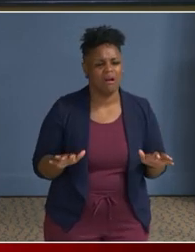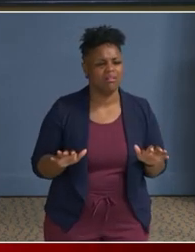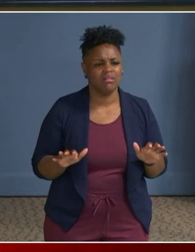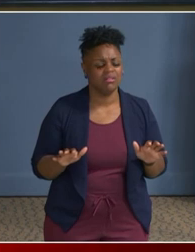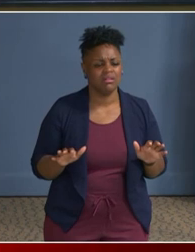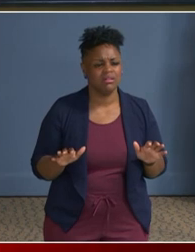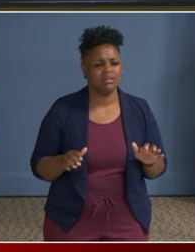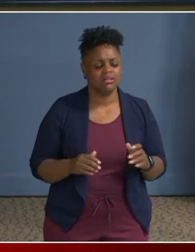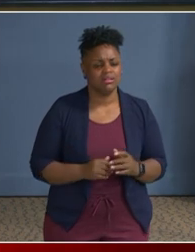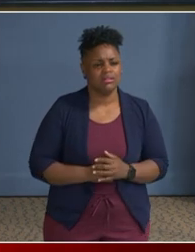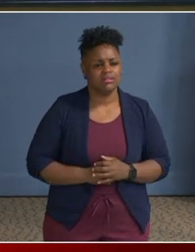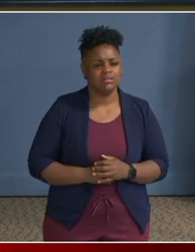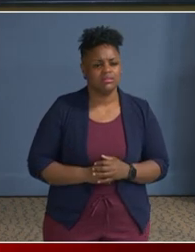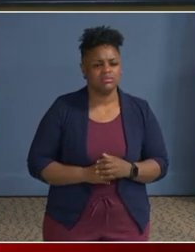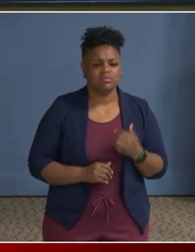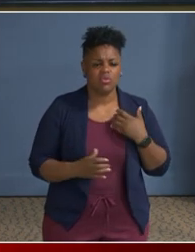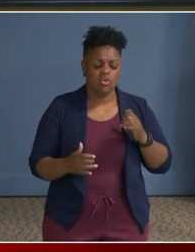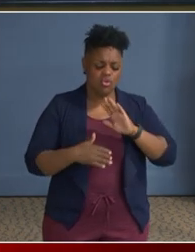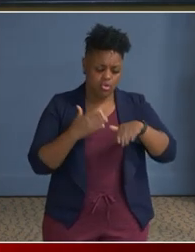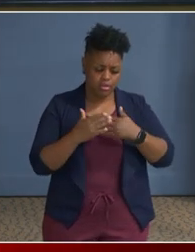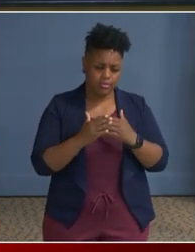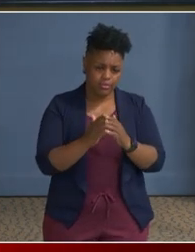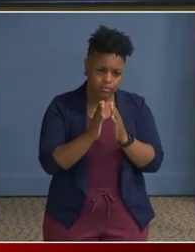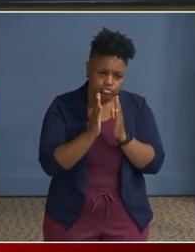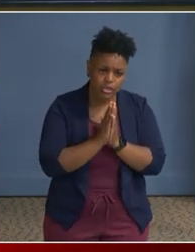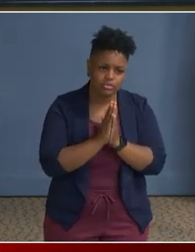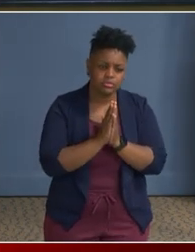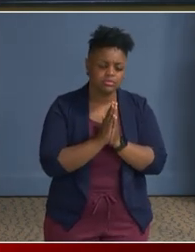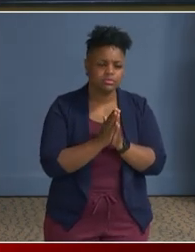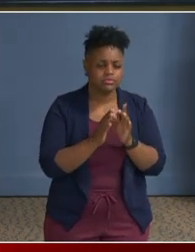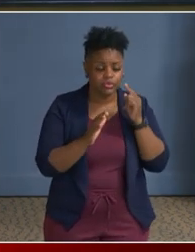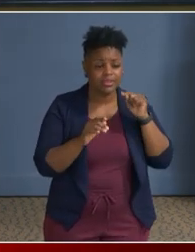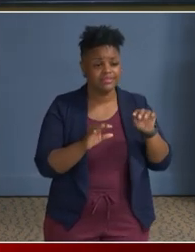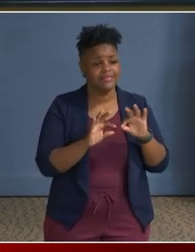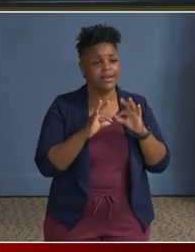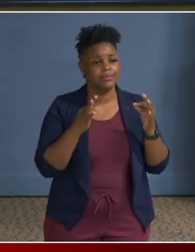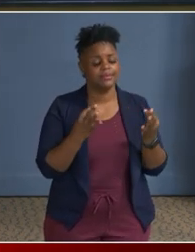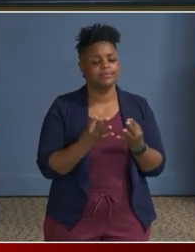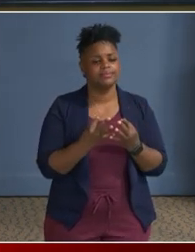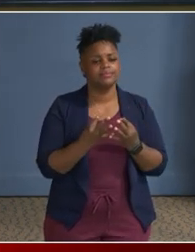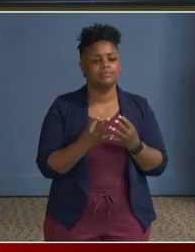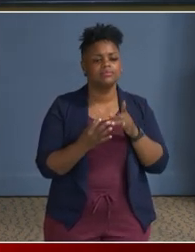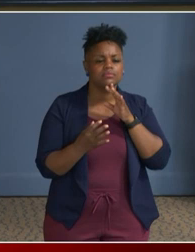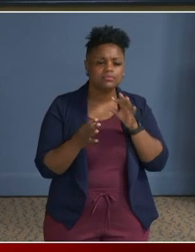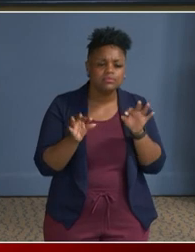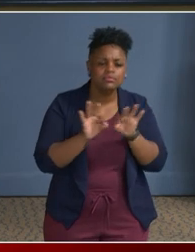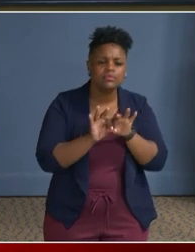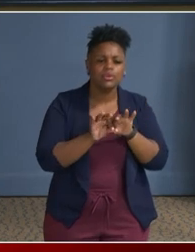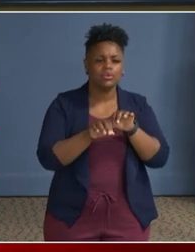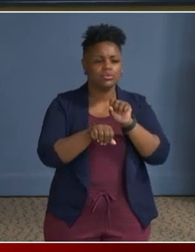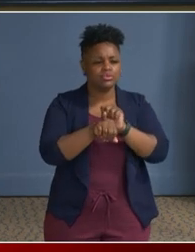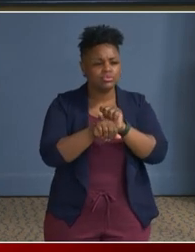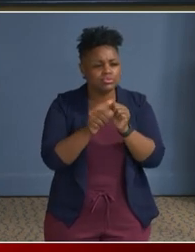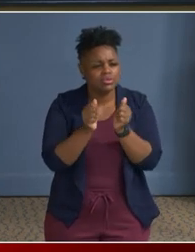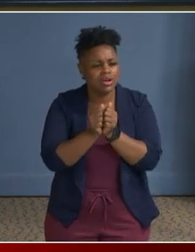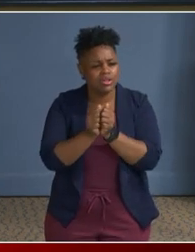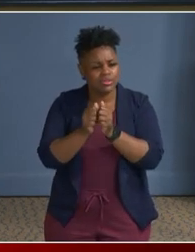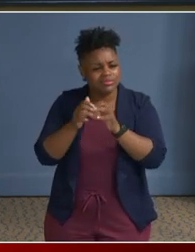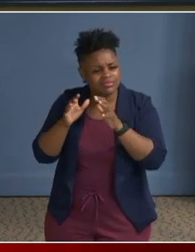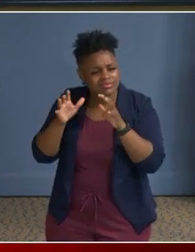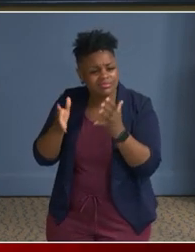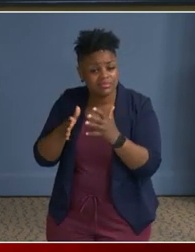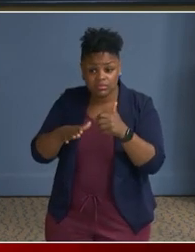while we are all prayerful for them, we also need to work together to hold the people who killed